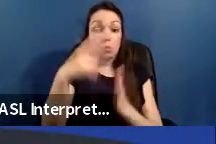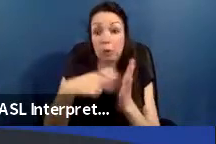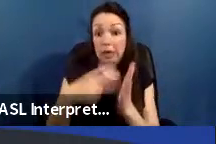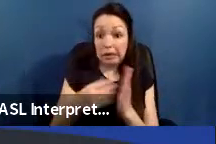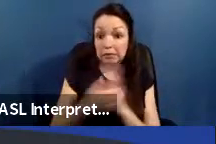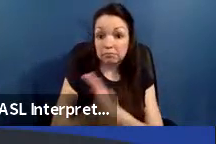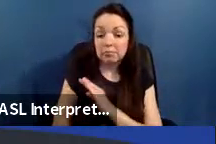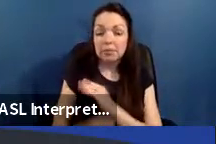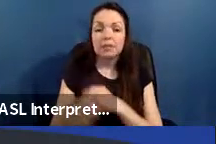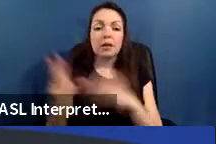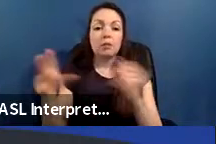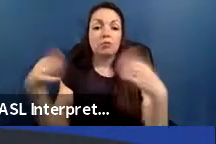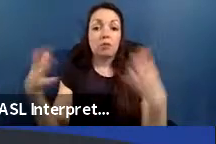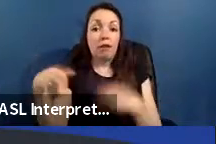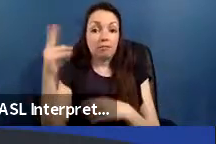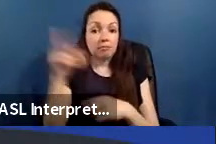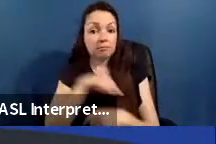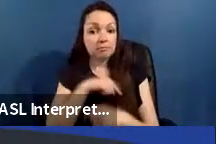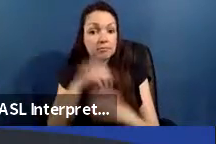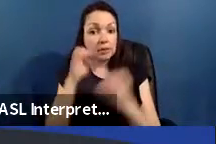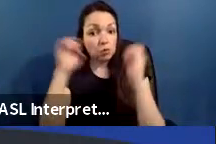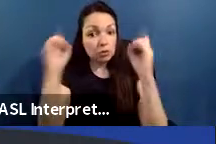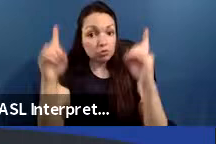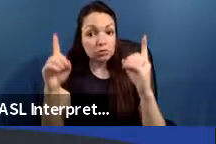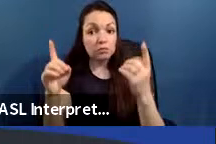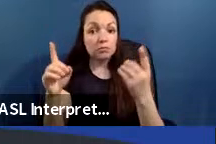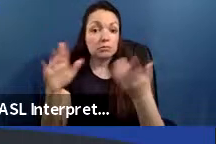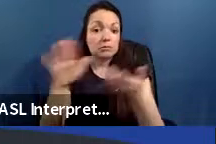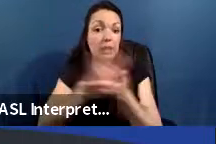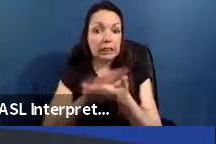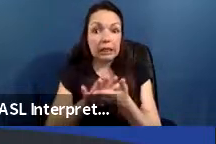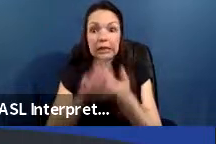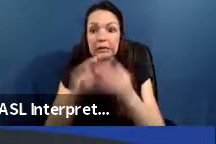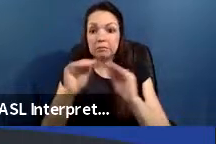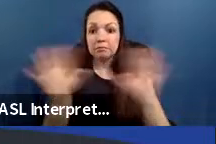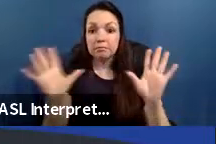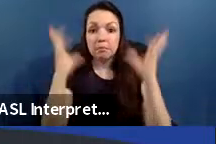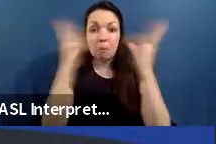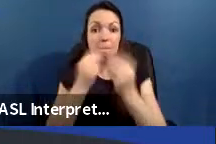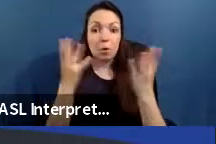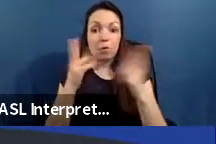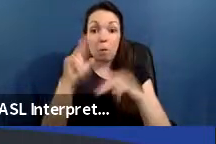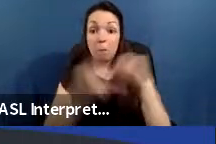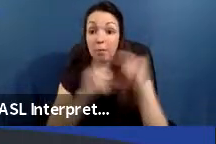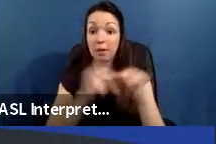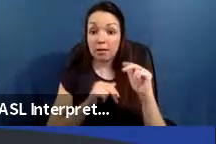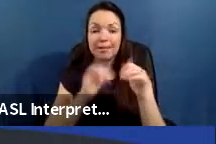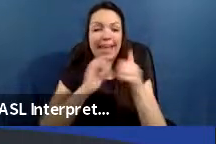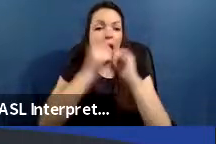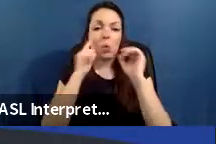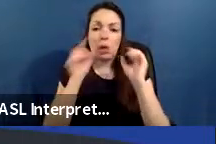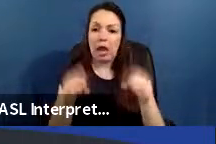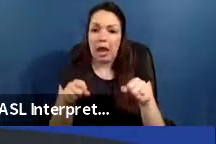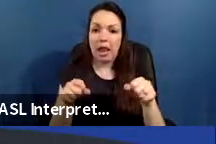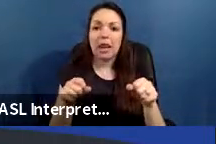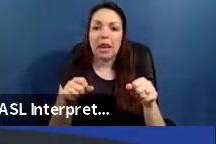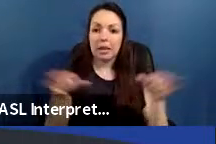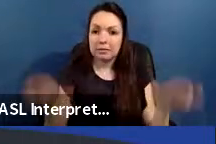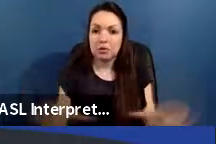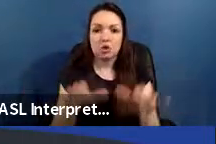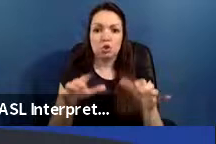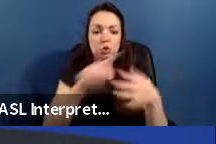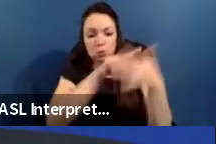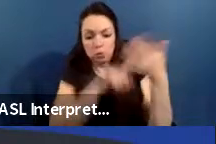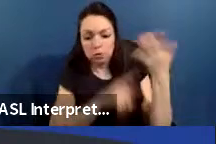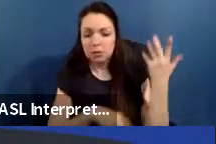providing a high quality education in a clean, bright, and beautiful building. How do we do that equitably? We say we have to talk about the